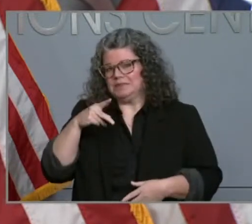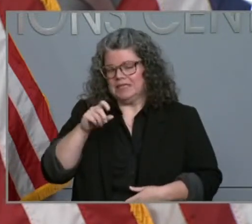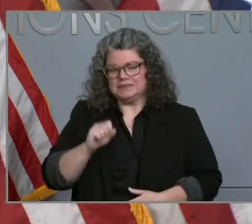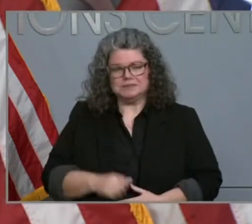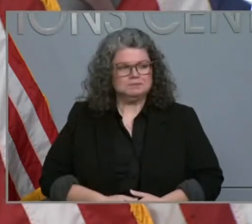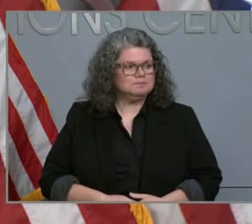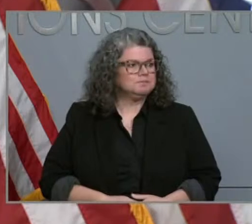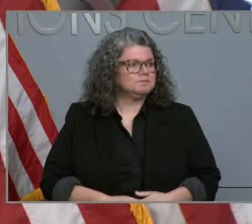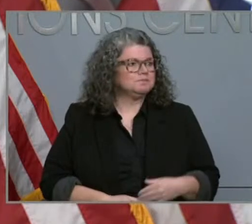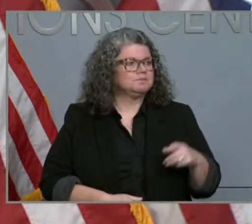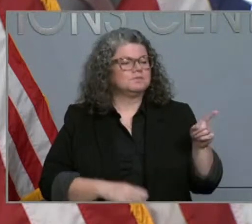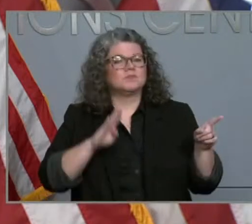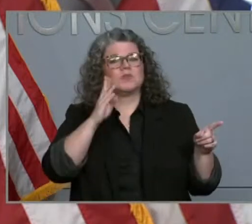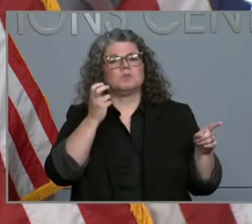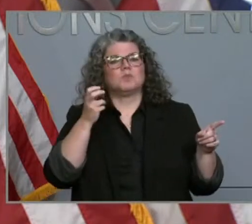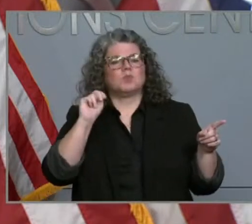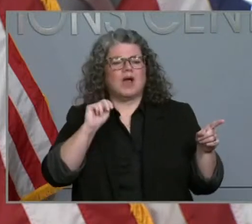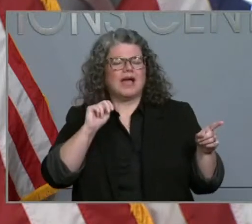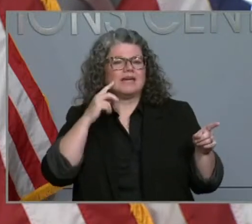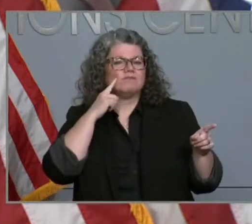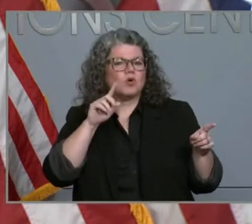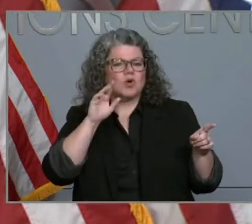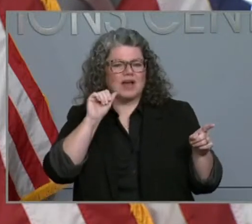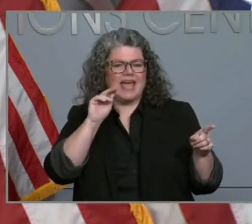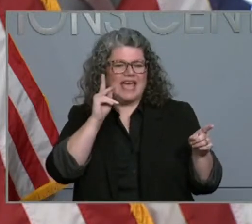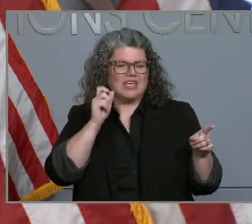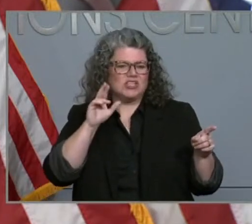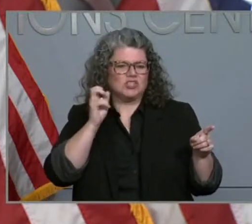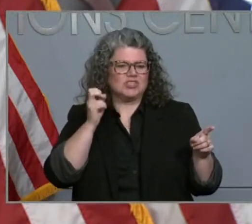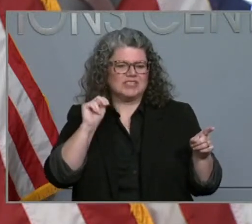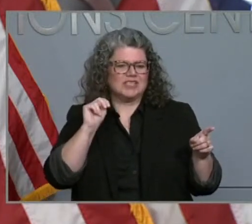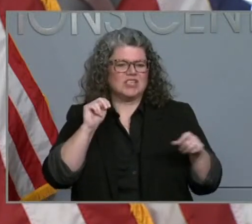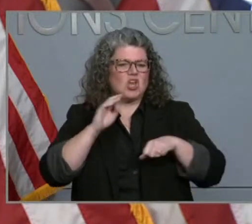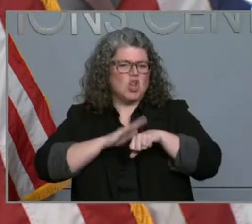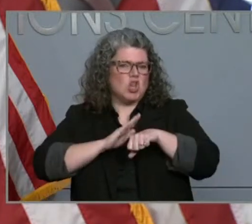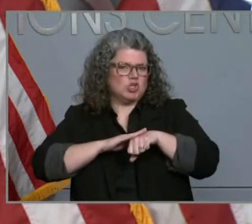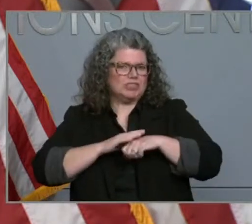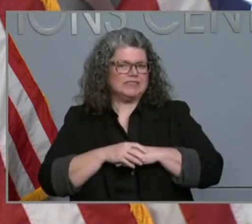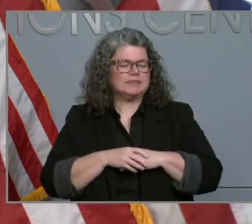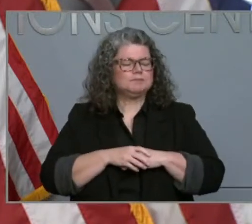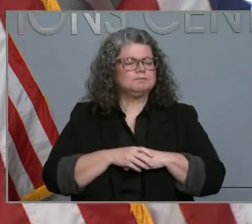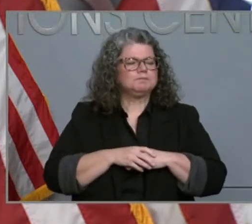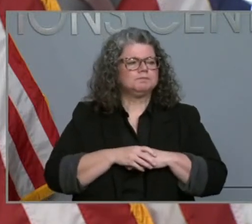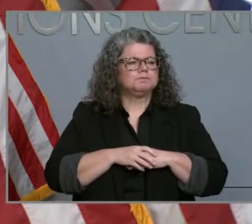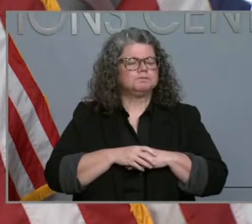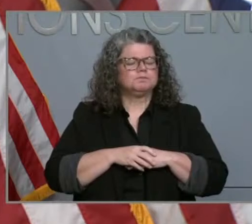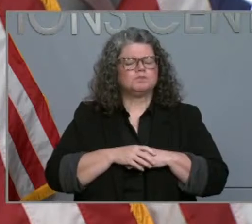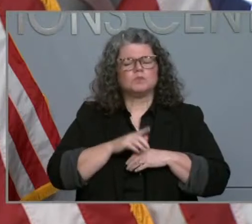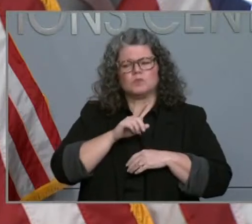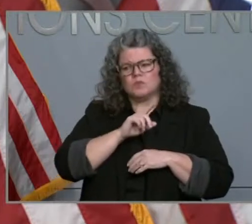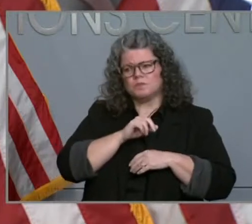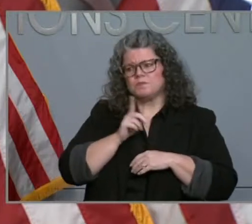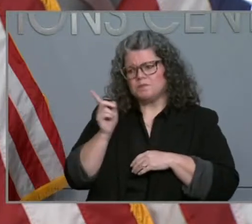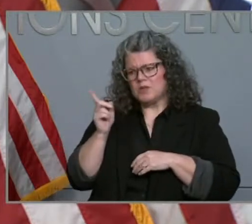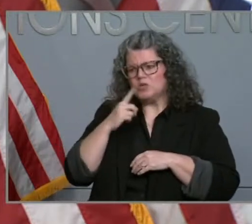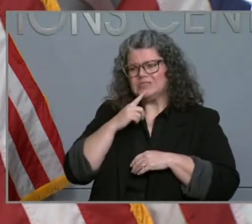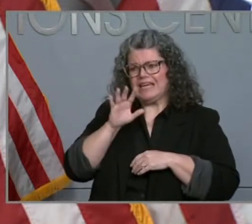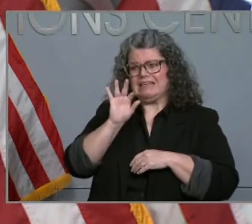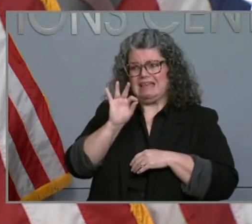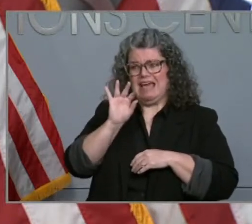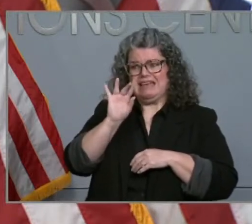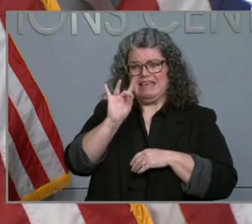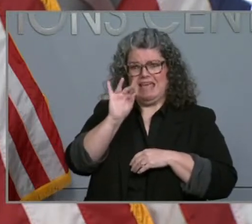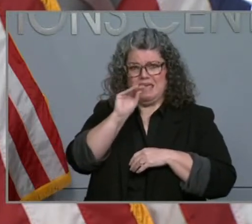Yes. Hey, Brian Anderson with Anderson Alerts. Thanks for the time and the accessibility. You said earlier that you estimate about 98%